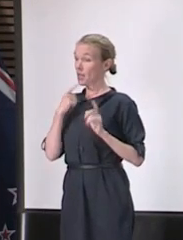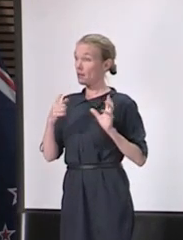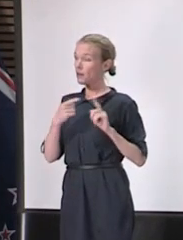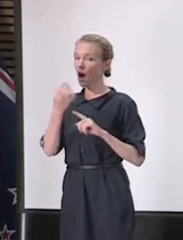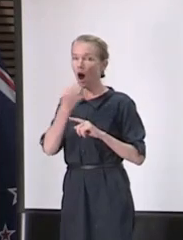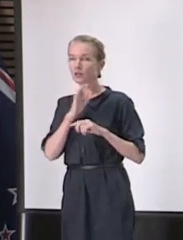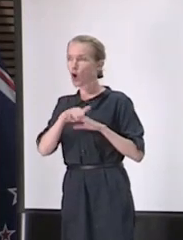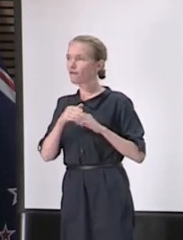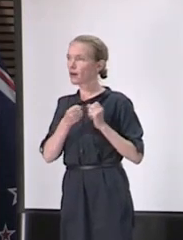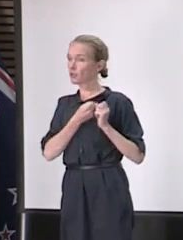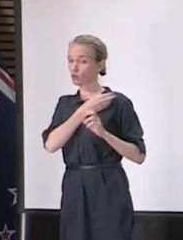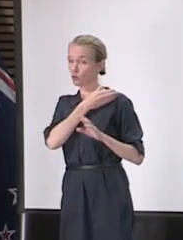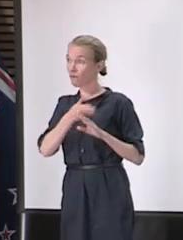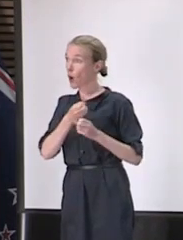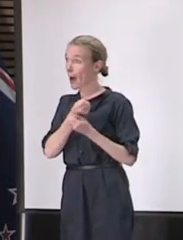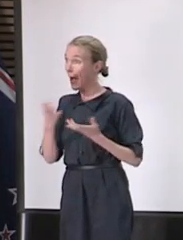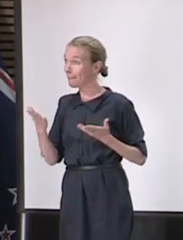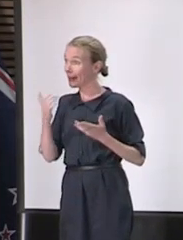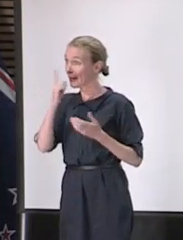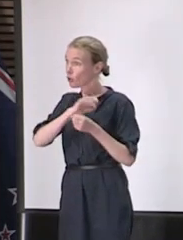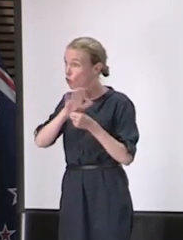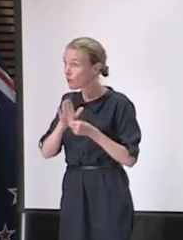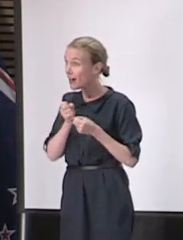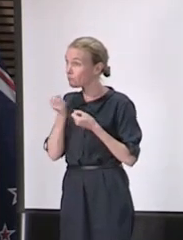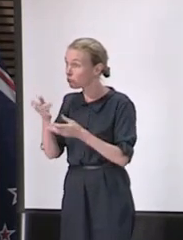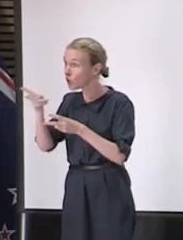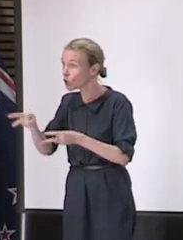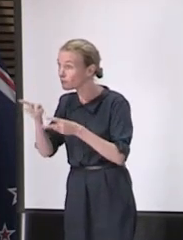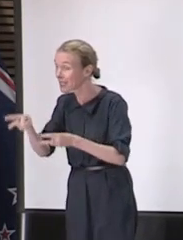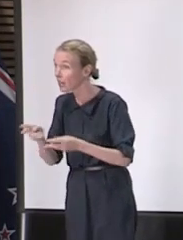is... actually, I've got percentages, so that's...